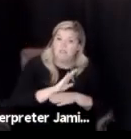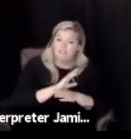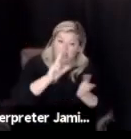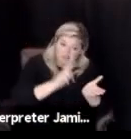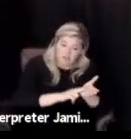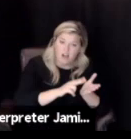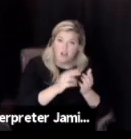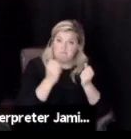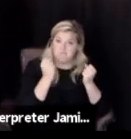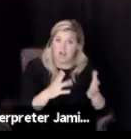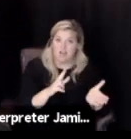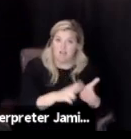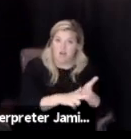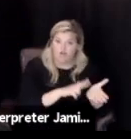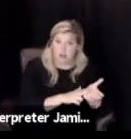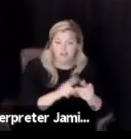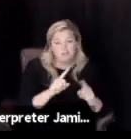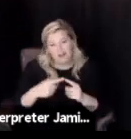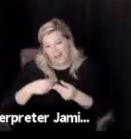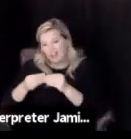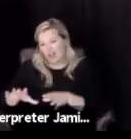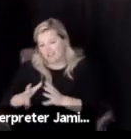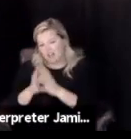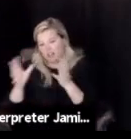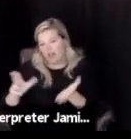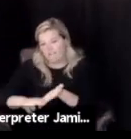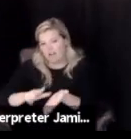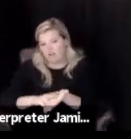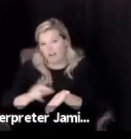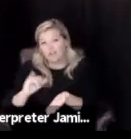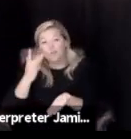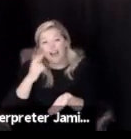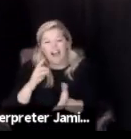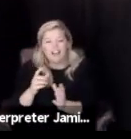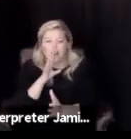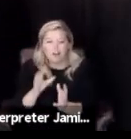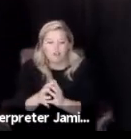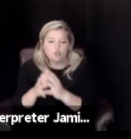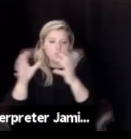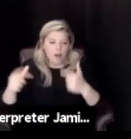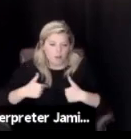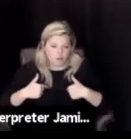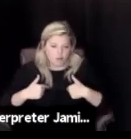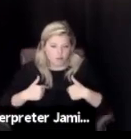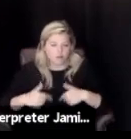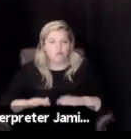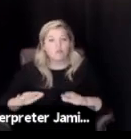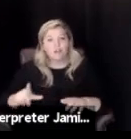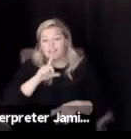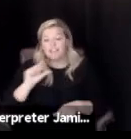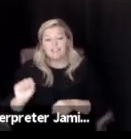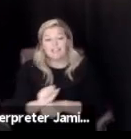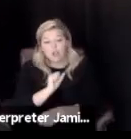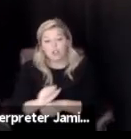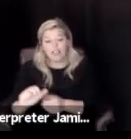can certainly tell you I lost a lot of contracts too because I talk too much, right? Literally, the contract's on the